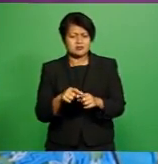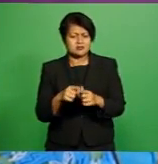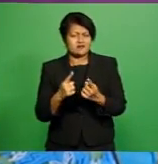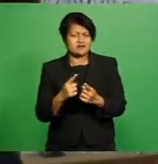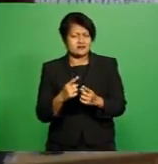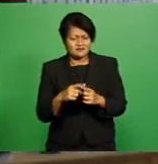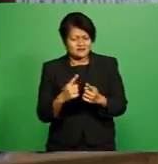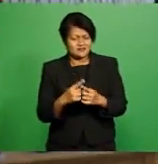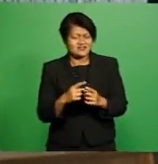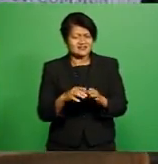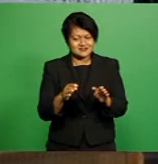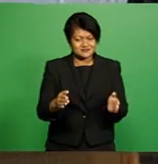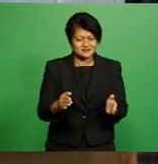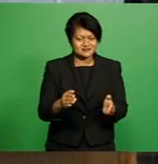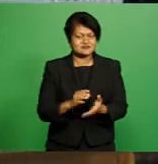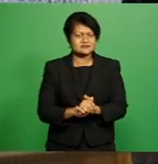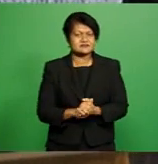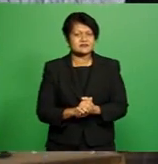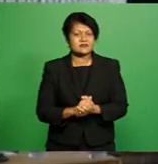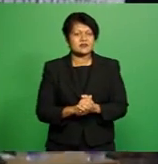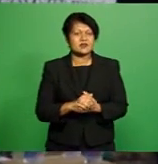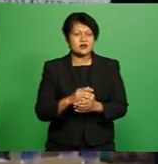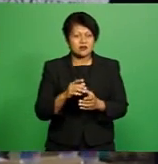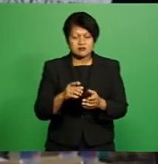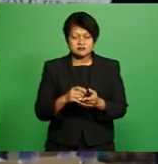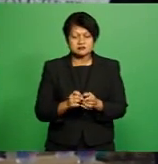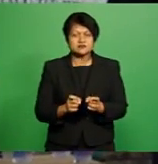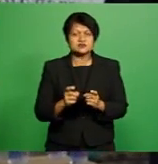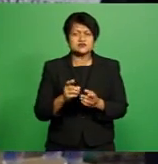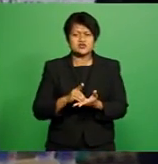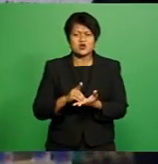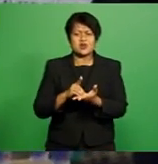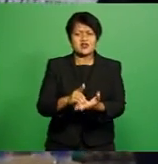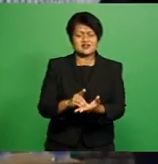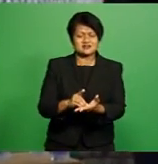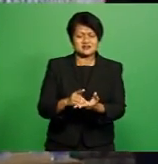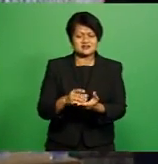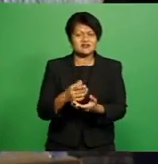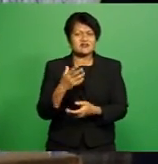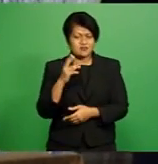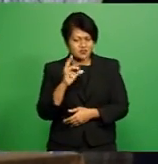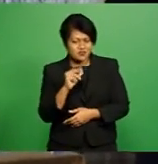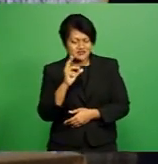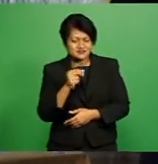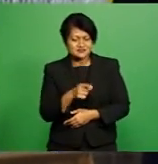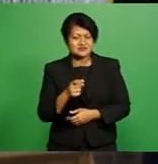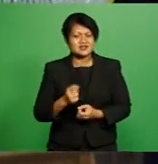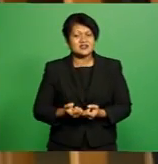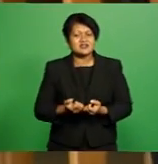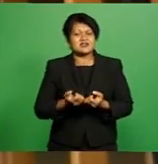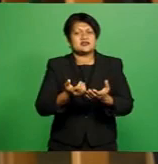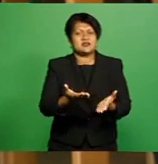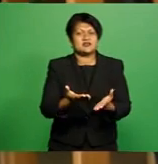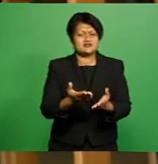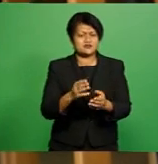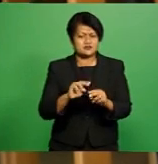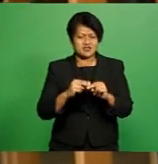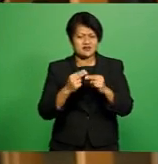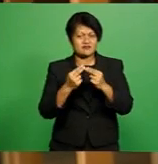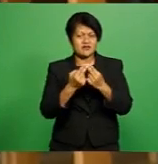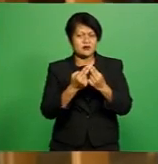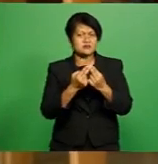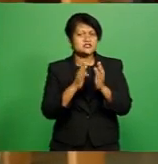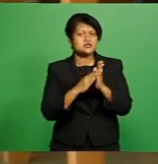standard chairs. The donation was made possible after the NGO Nasino Junior Chamber reached out to the Naiko family in New Zealand